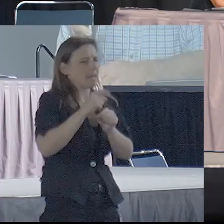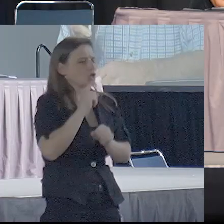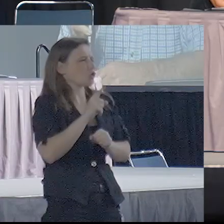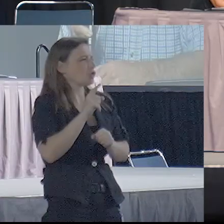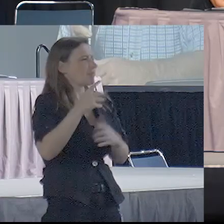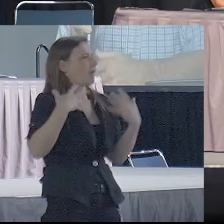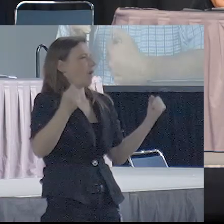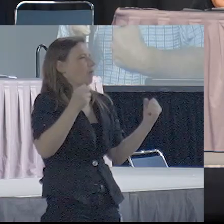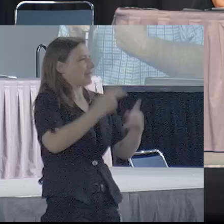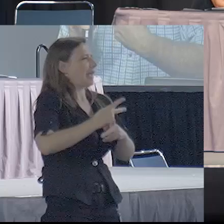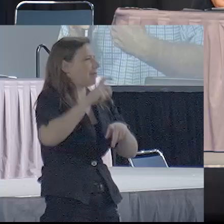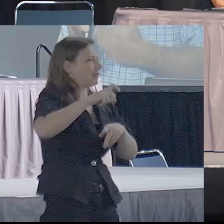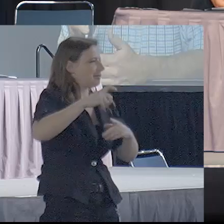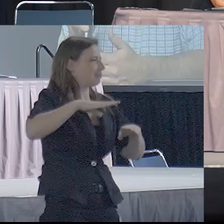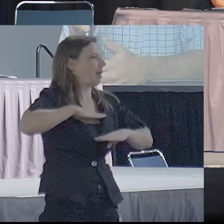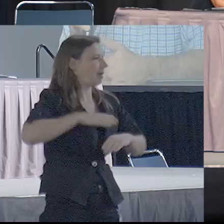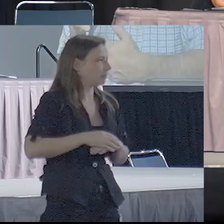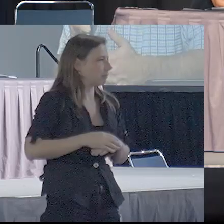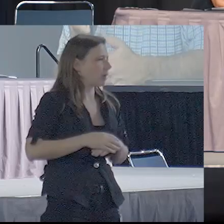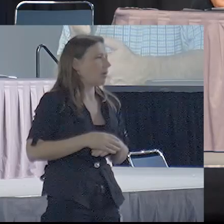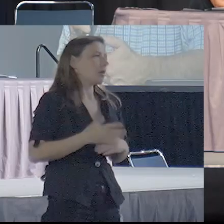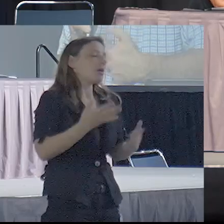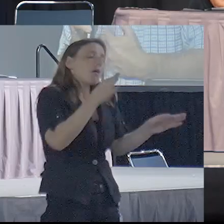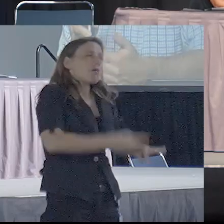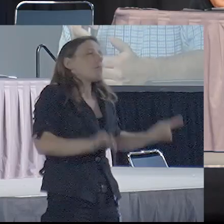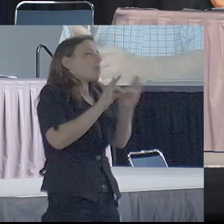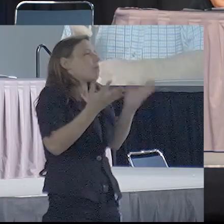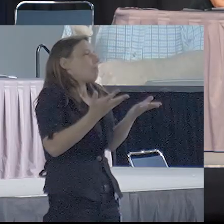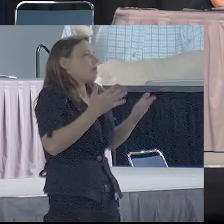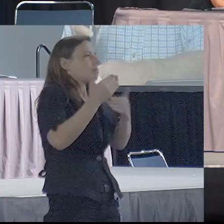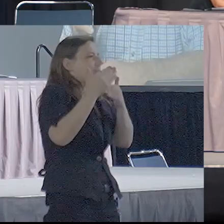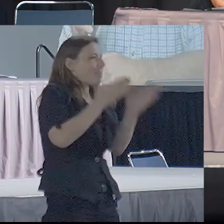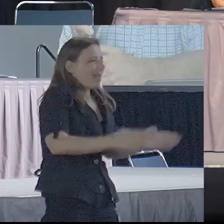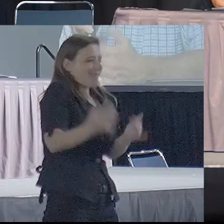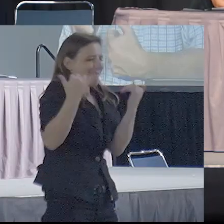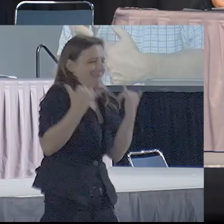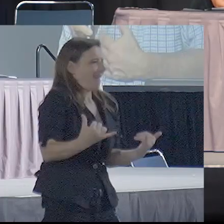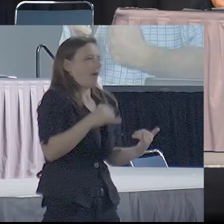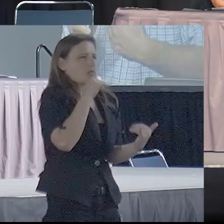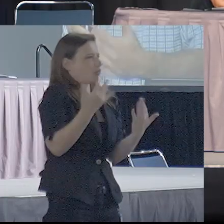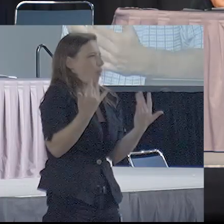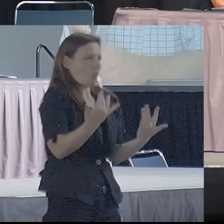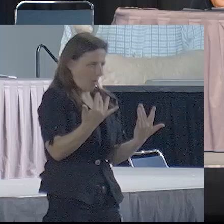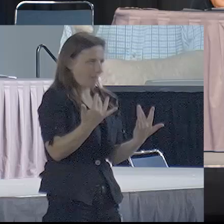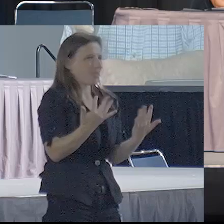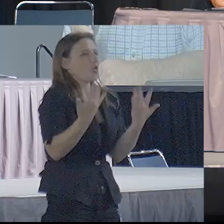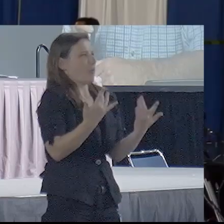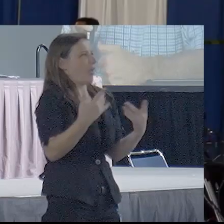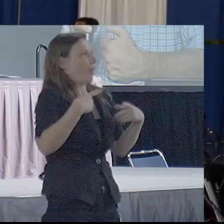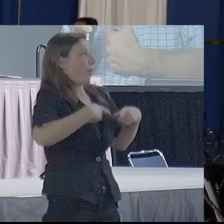are met. But we want to do the planning now and not wait until the next disaster. Do it when the lights are still